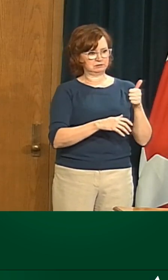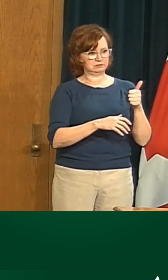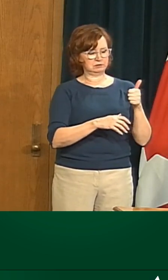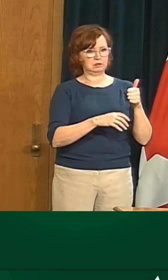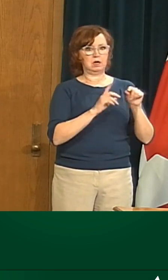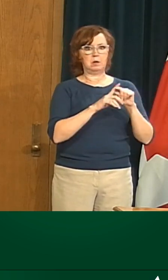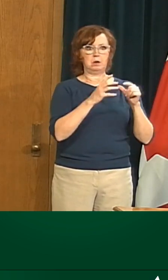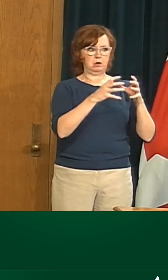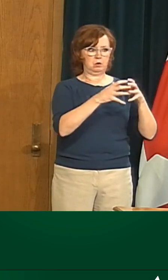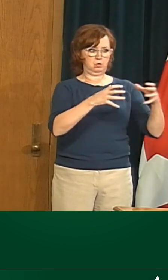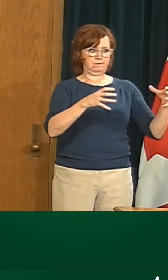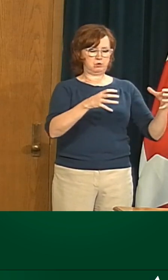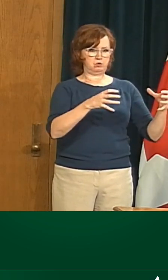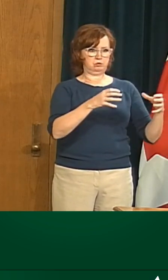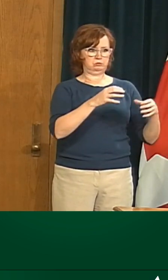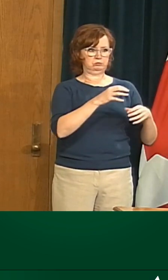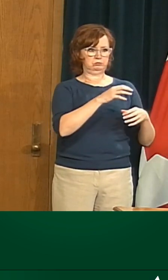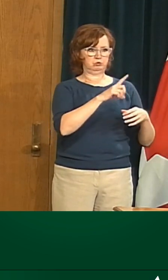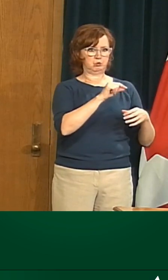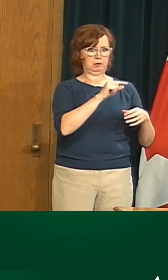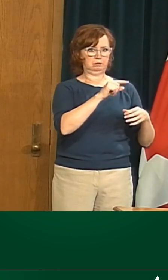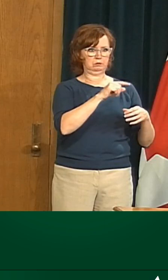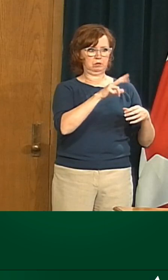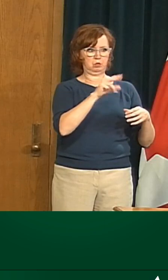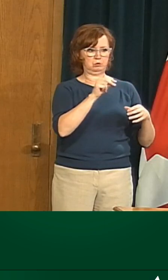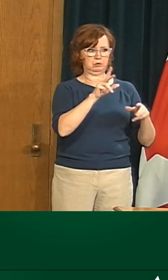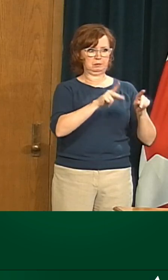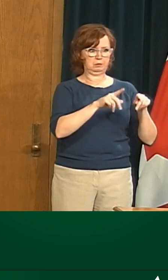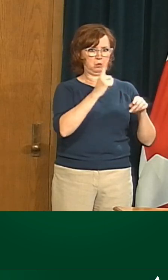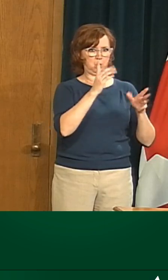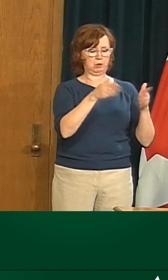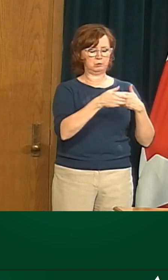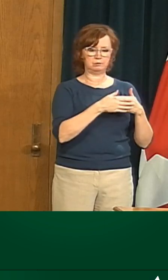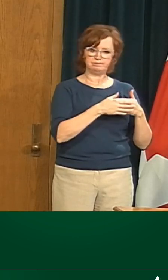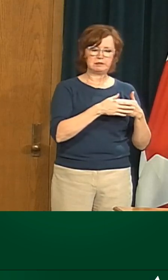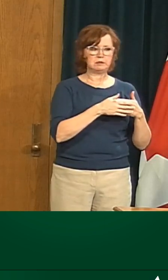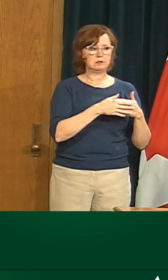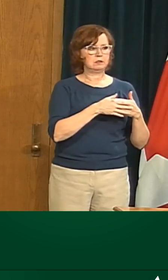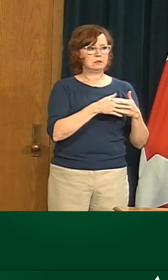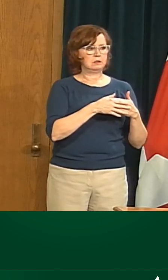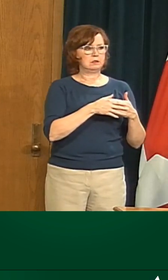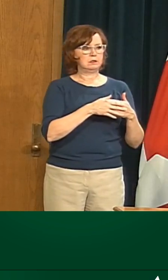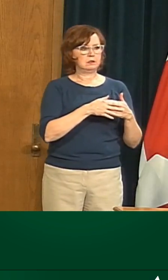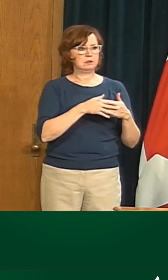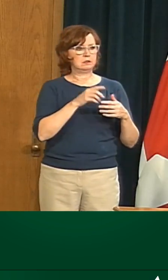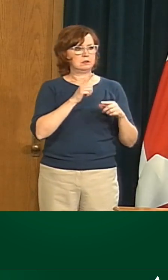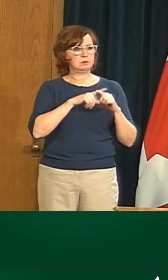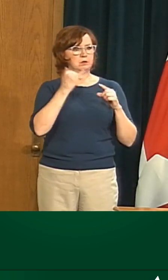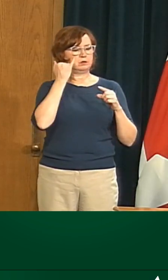an unfortunate outbreak or cluster, at least we can explain all those cases linked to a geographical area, to an